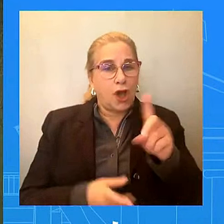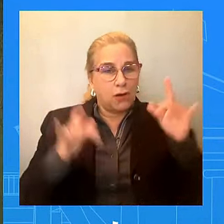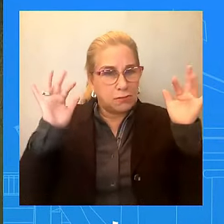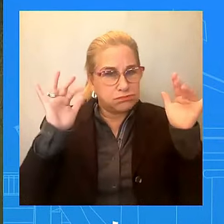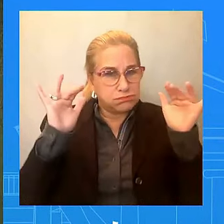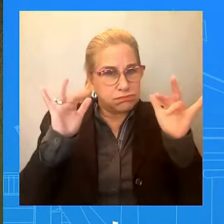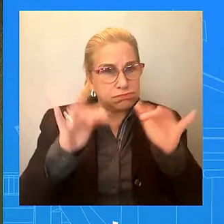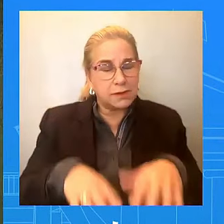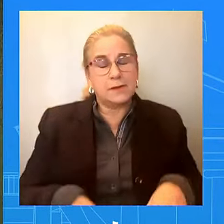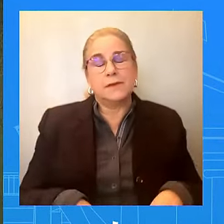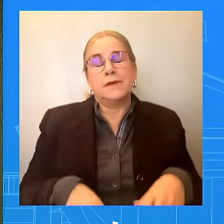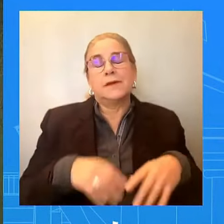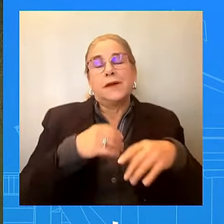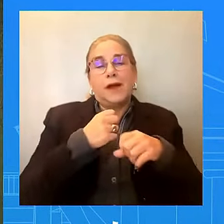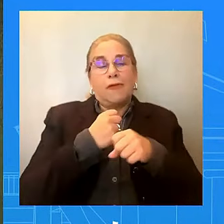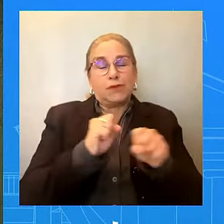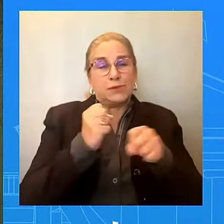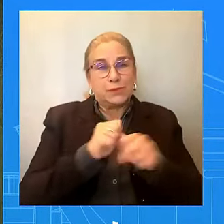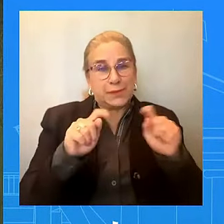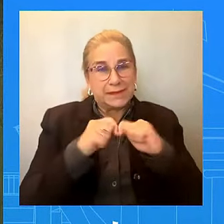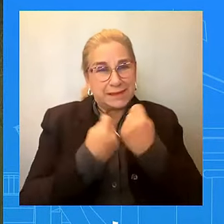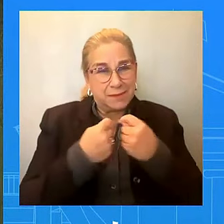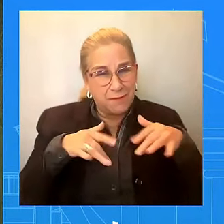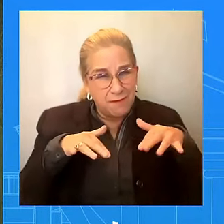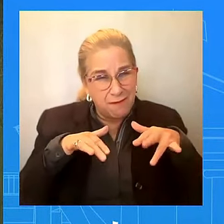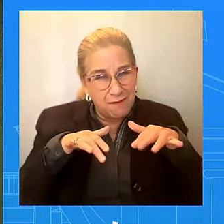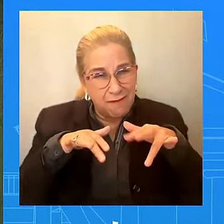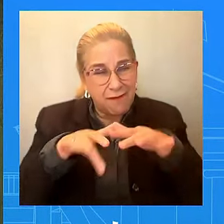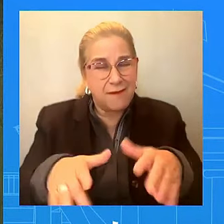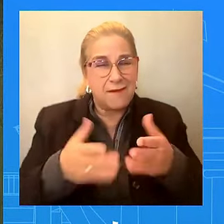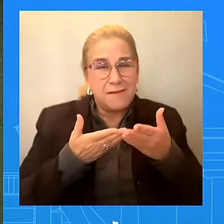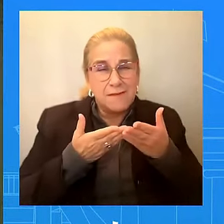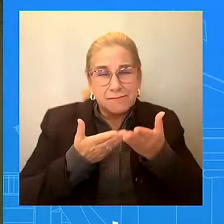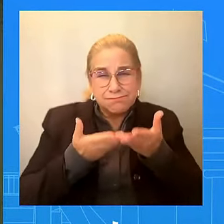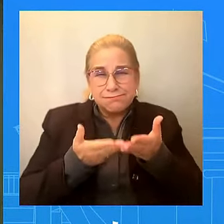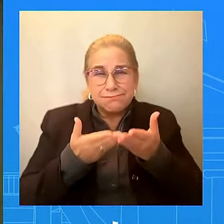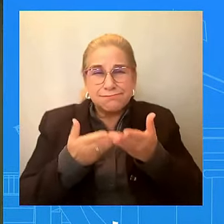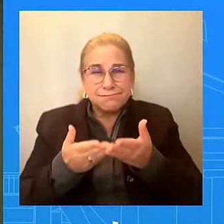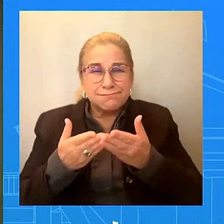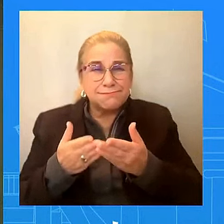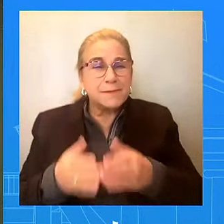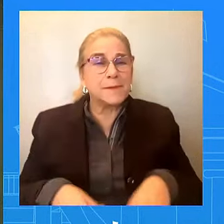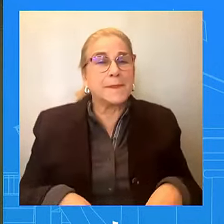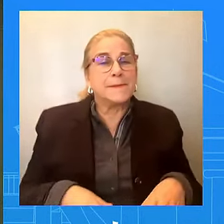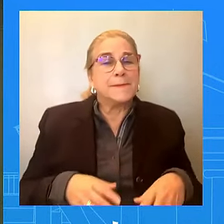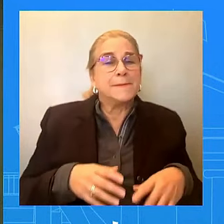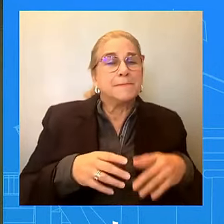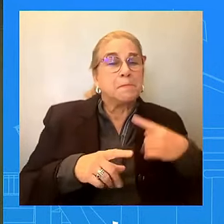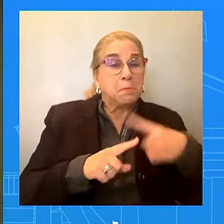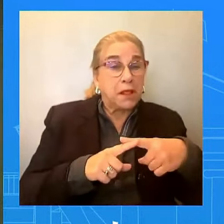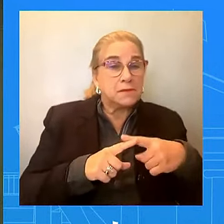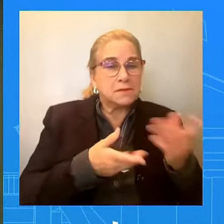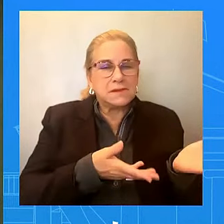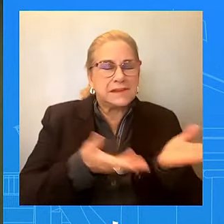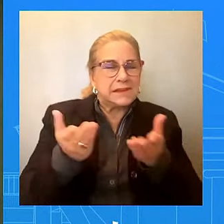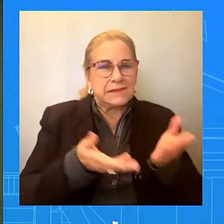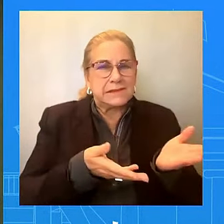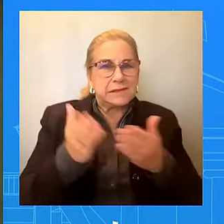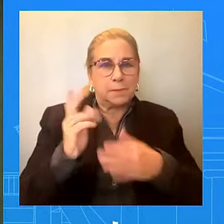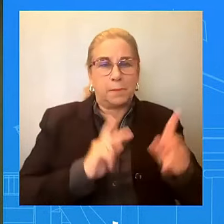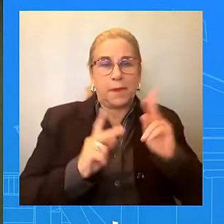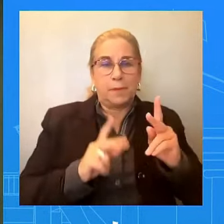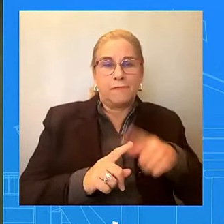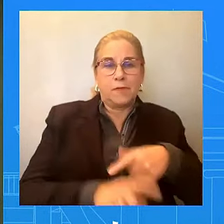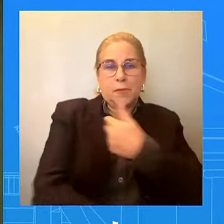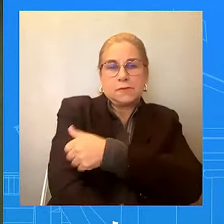the transport of hospitalized patients. Today, FEMA is joining the state to begin damage assessments